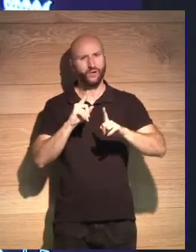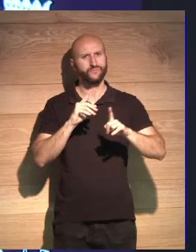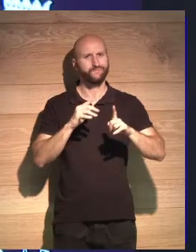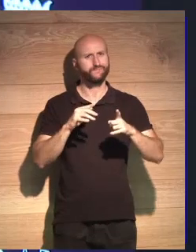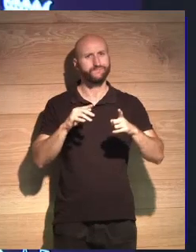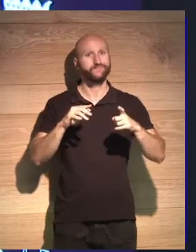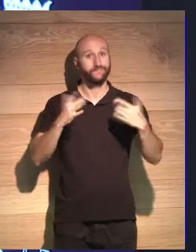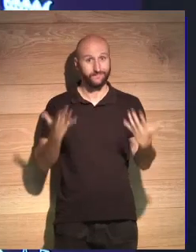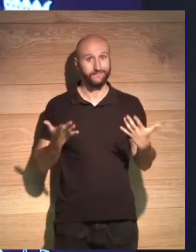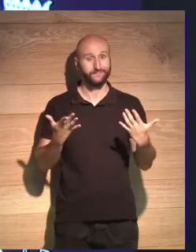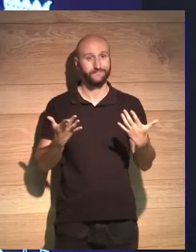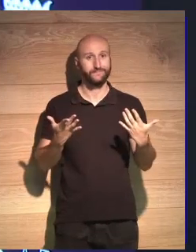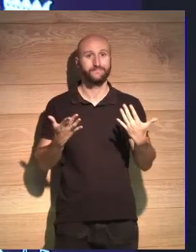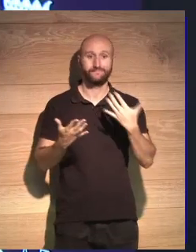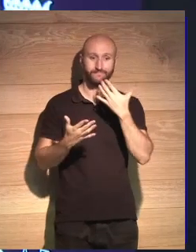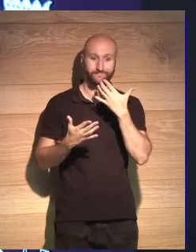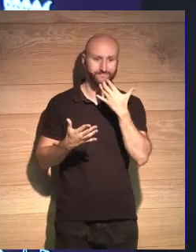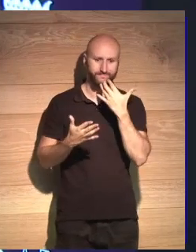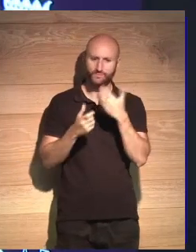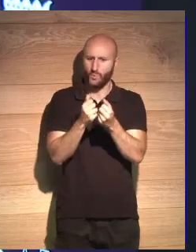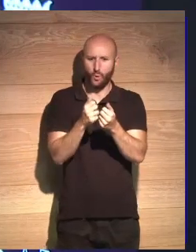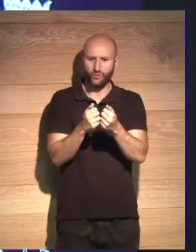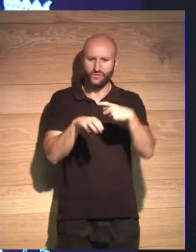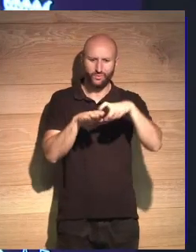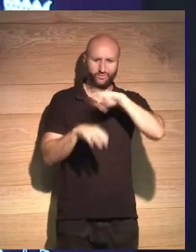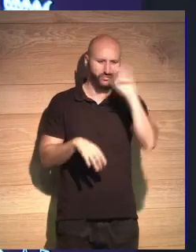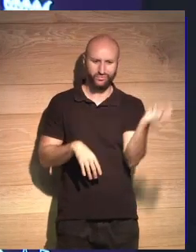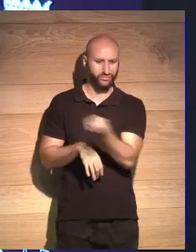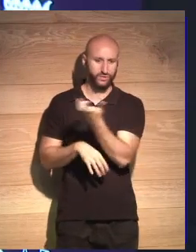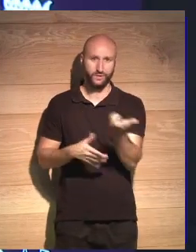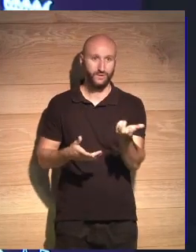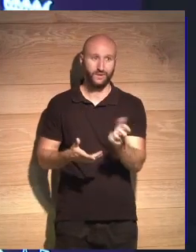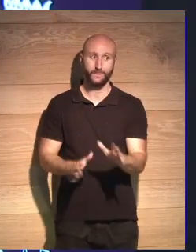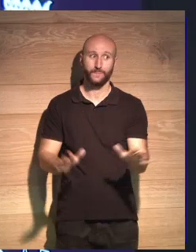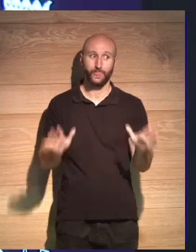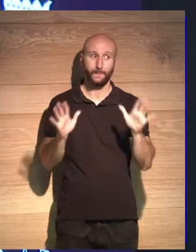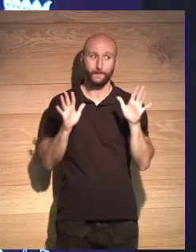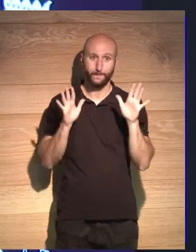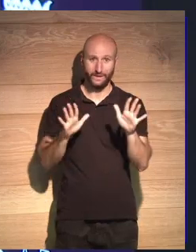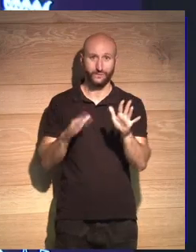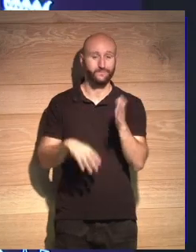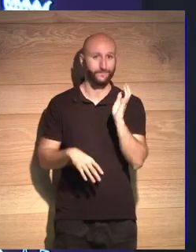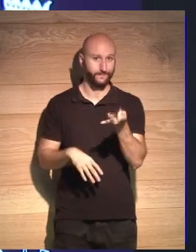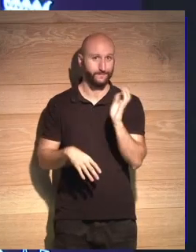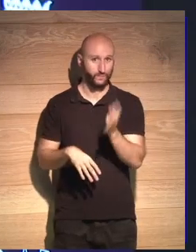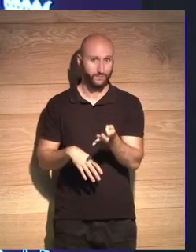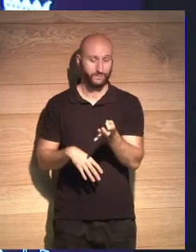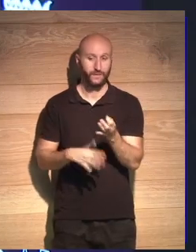more complex problems in video games. We have all types of video games,